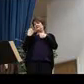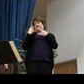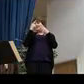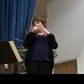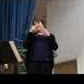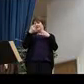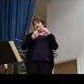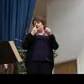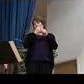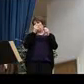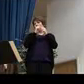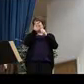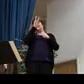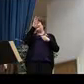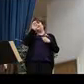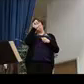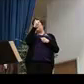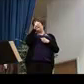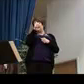here in Great Falls.